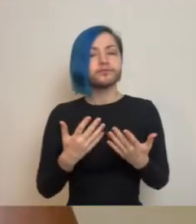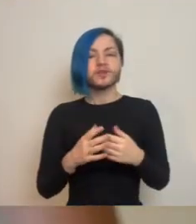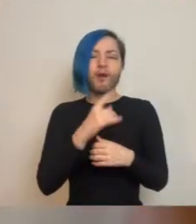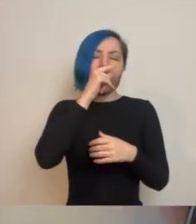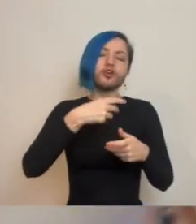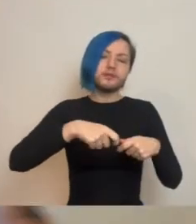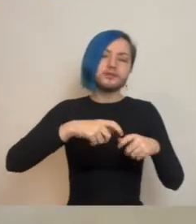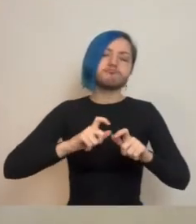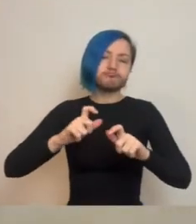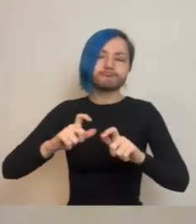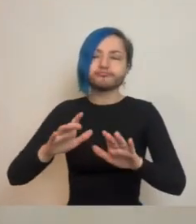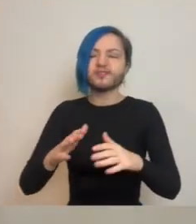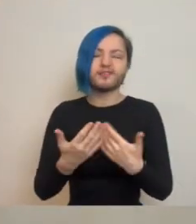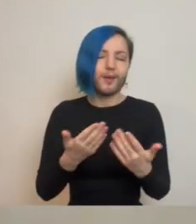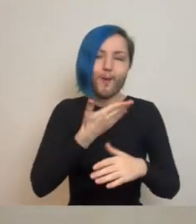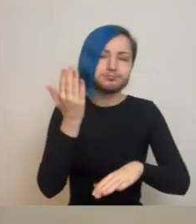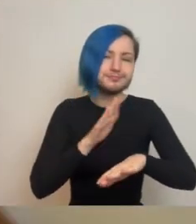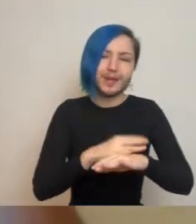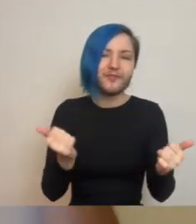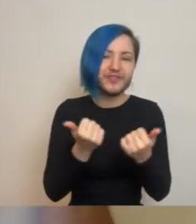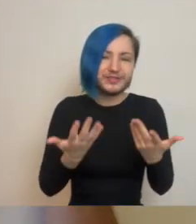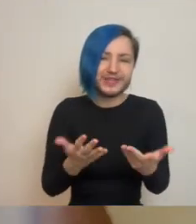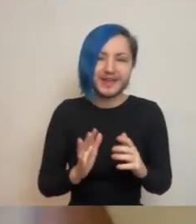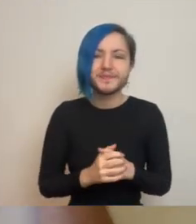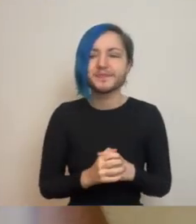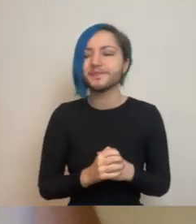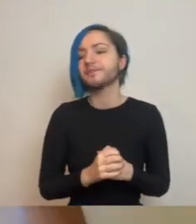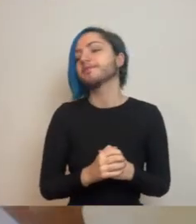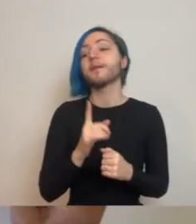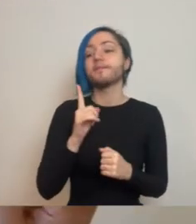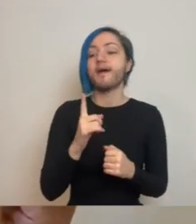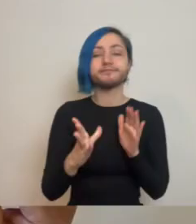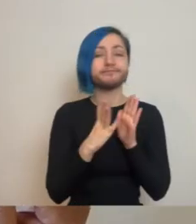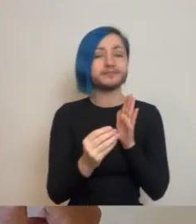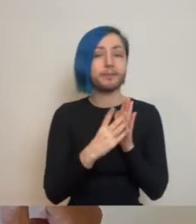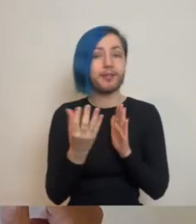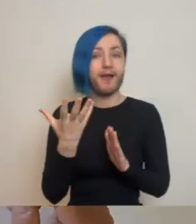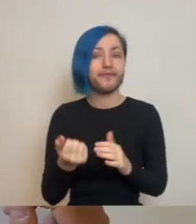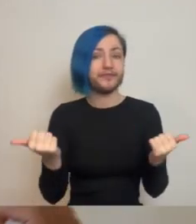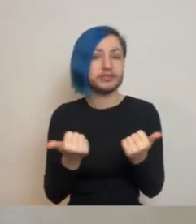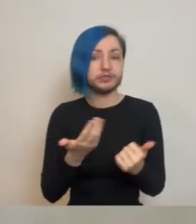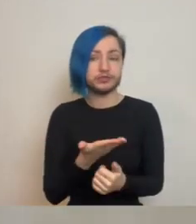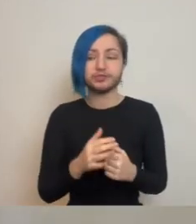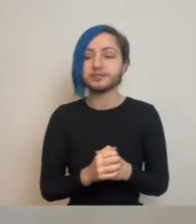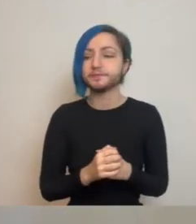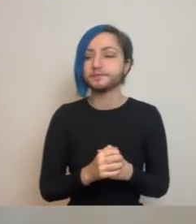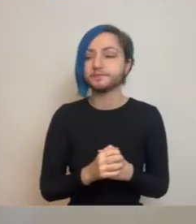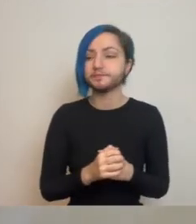So I could go on. I don't have time to finish this, but I do have one that's